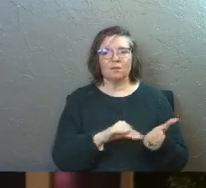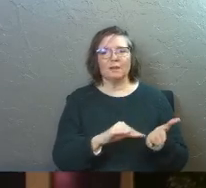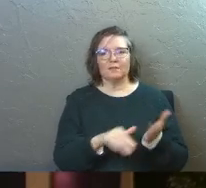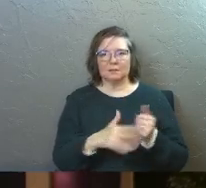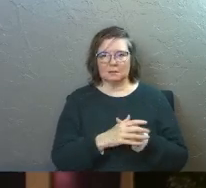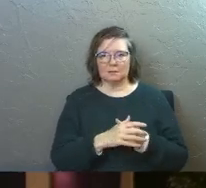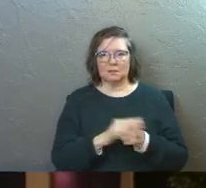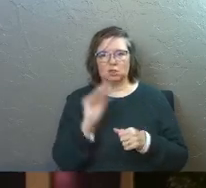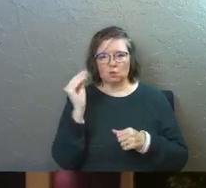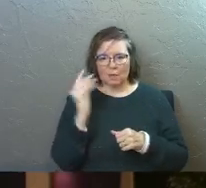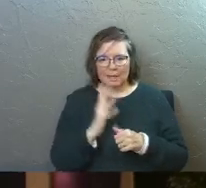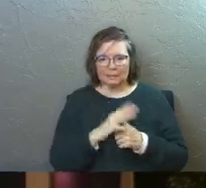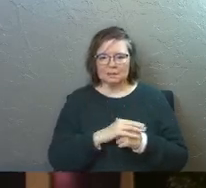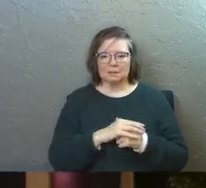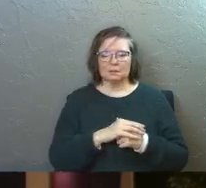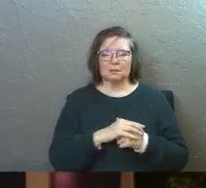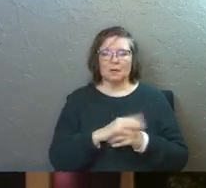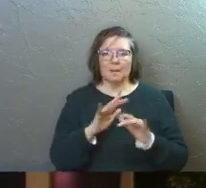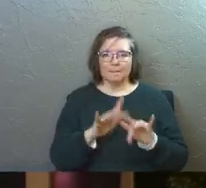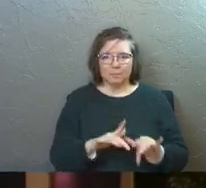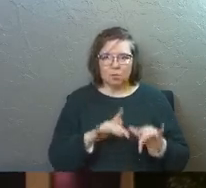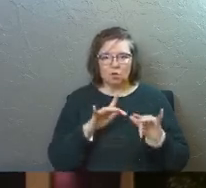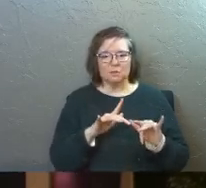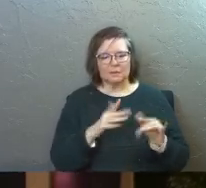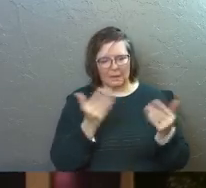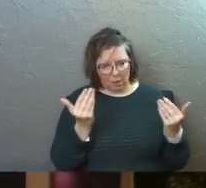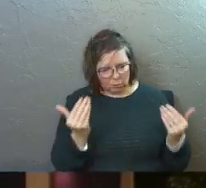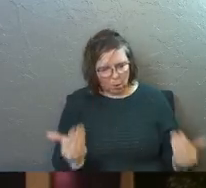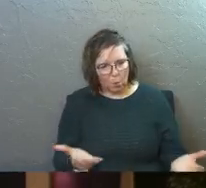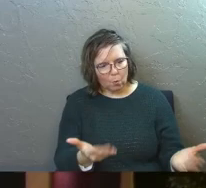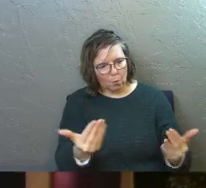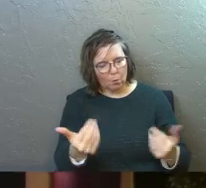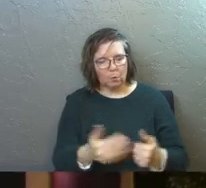forgiveness. Here's grace. Here is mercy. Now let's go.